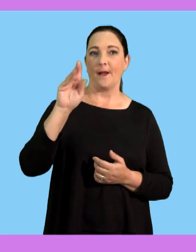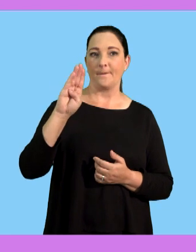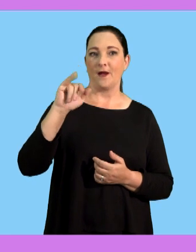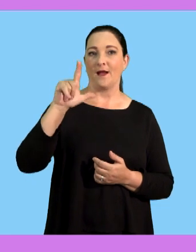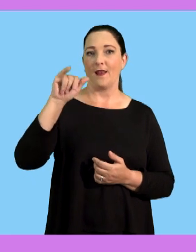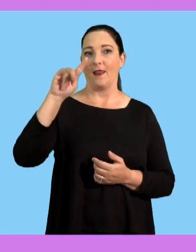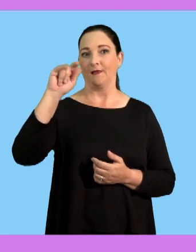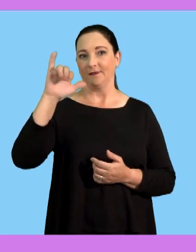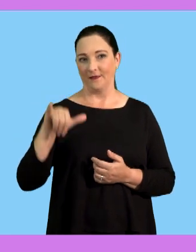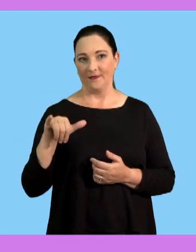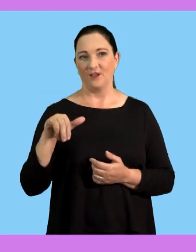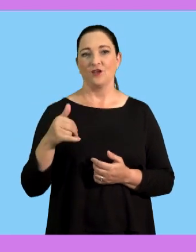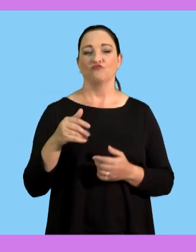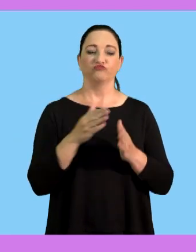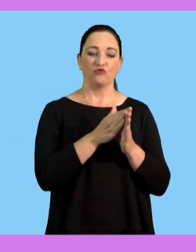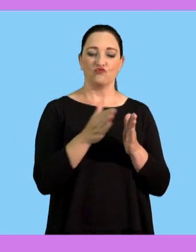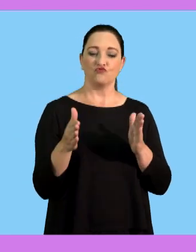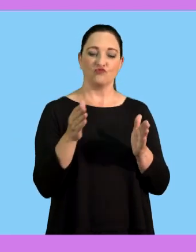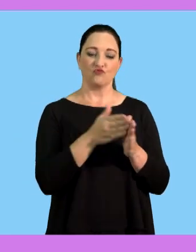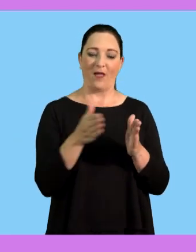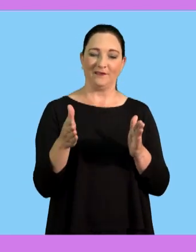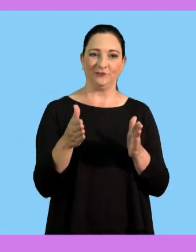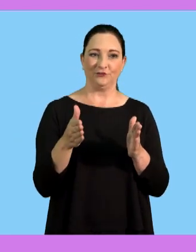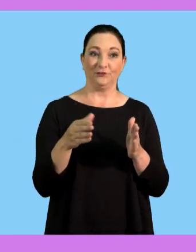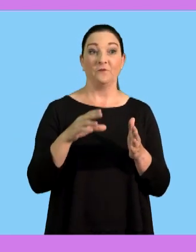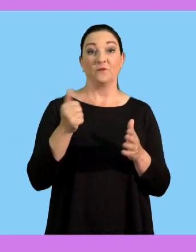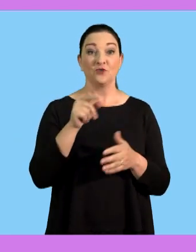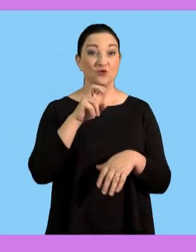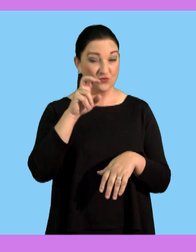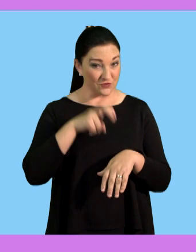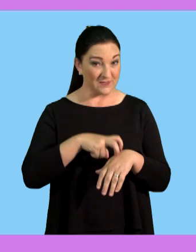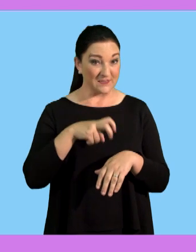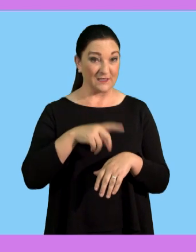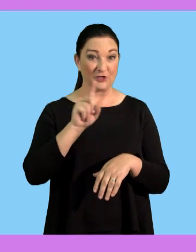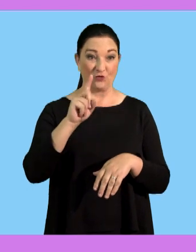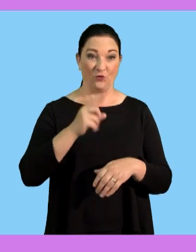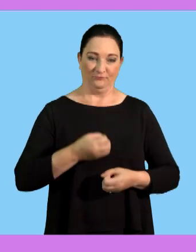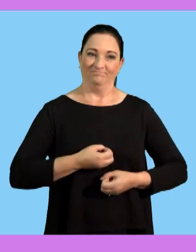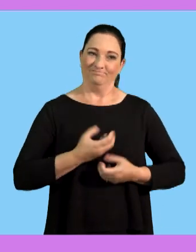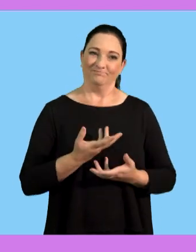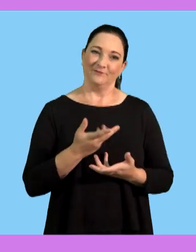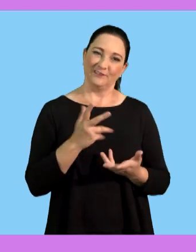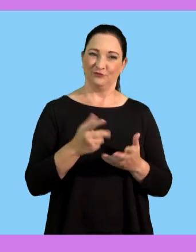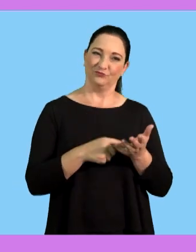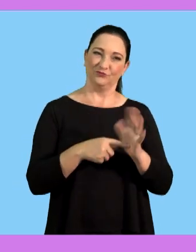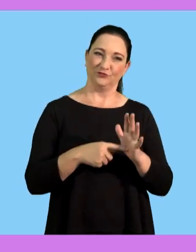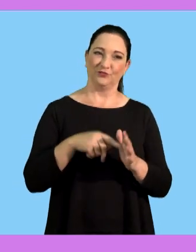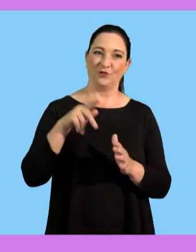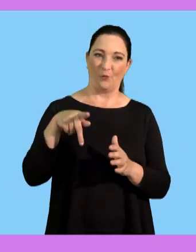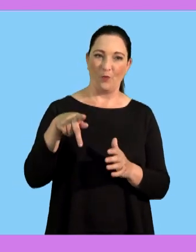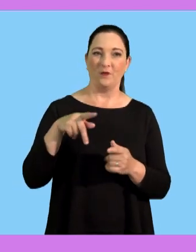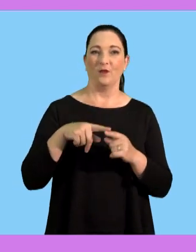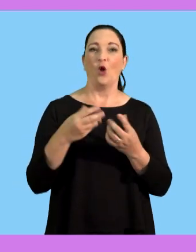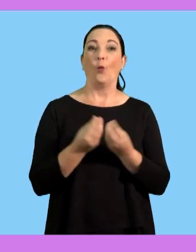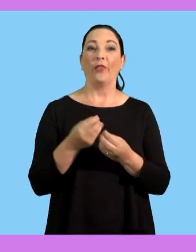at that as we continue. You must be able to express probability using fractions, percentages, as well as the